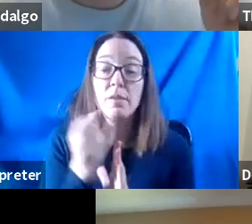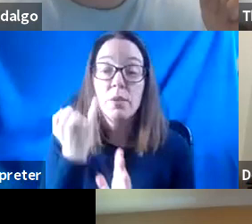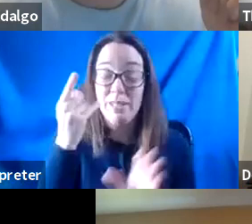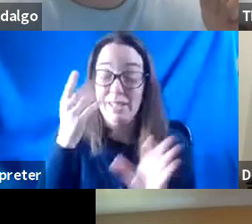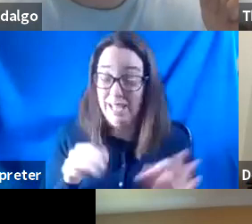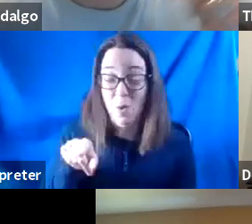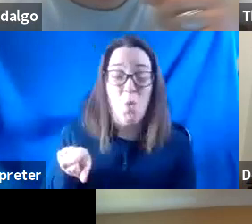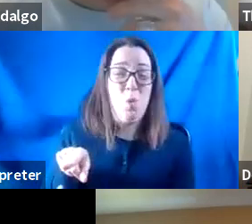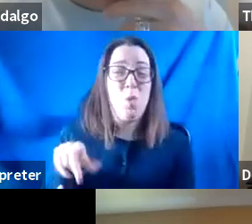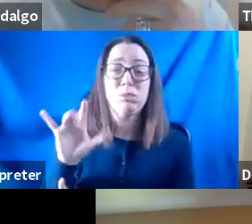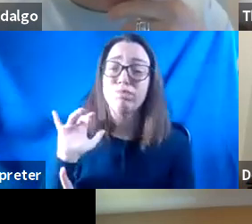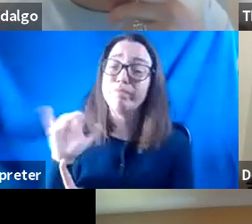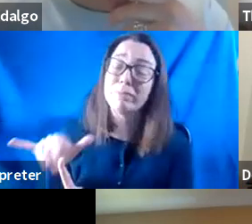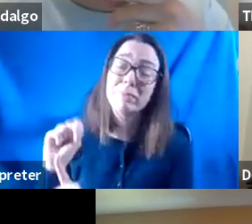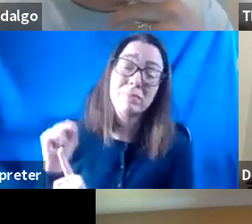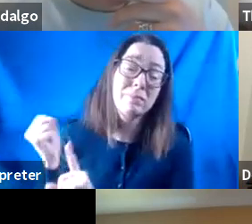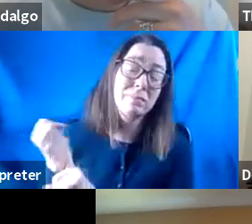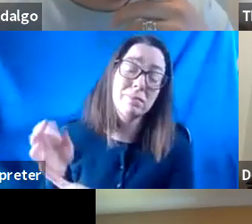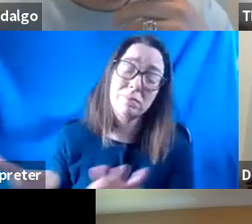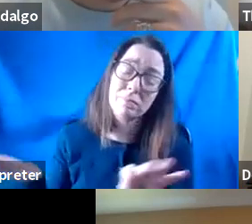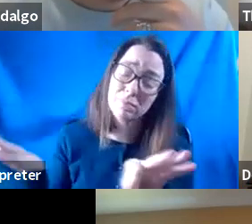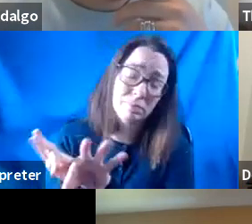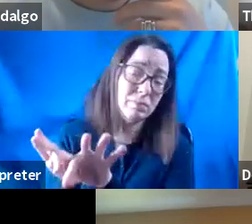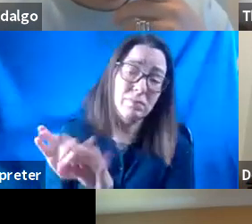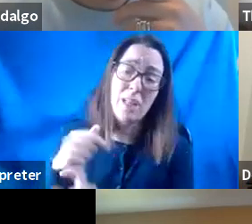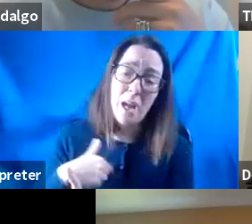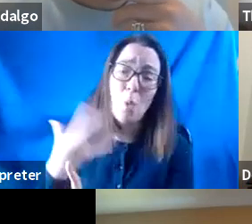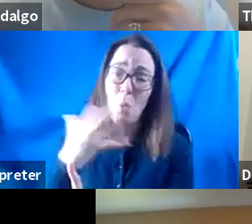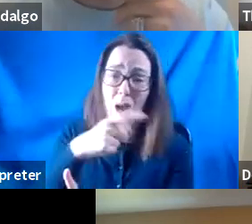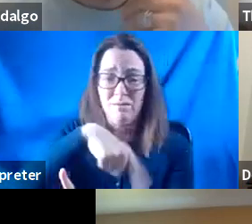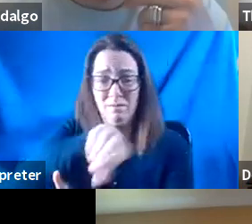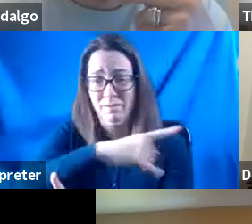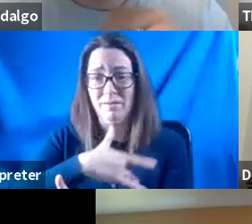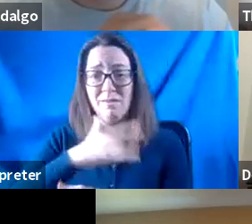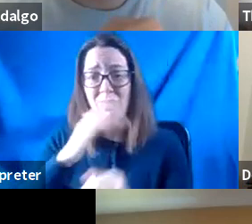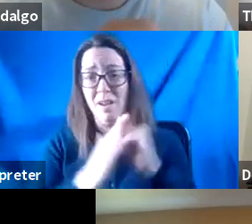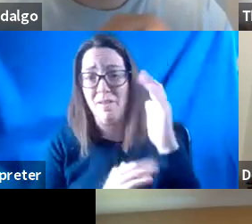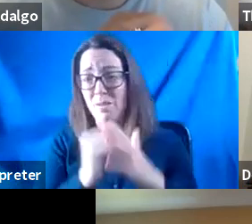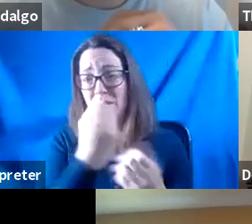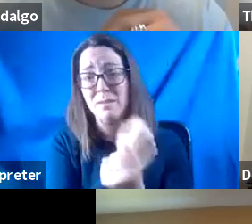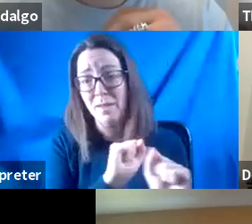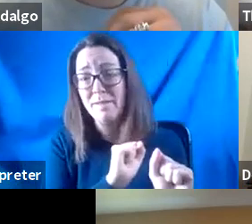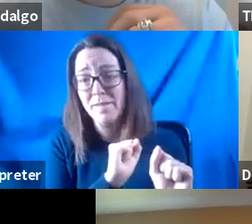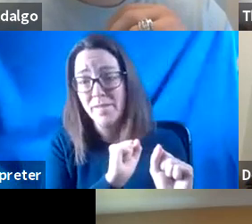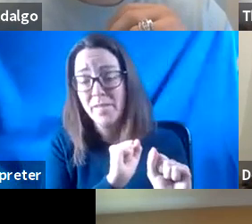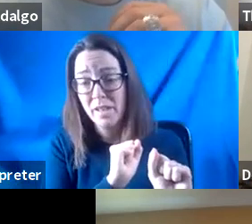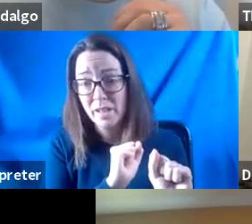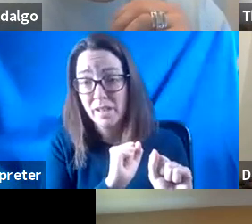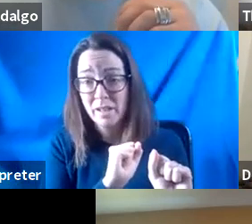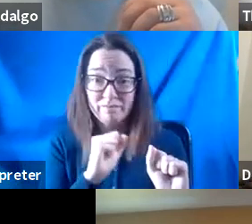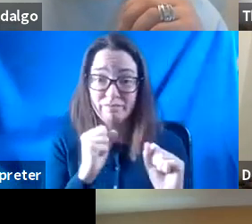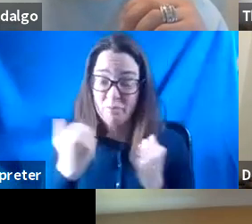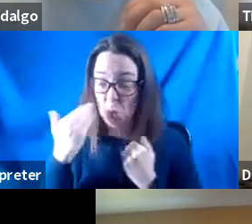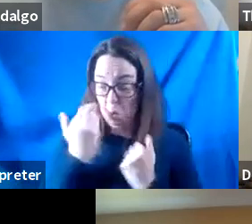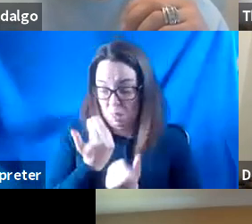and I care a lot about wanting everybody to feel comfortable and safe here, and we have some decisions that we really need to make. We have this 2-hour block,